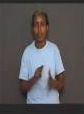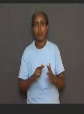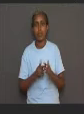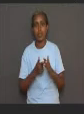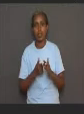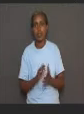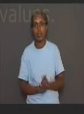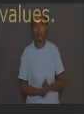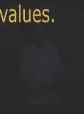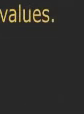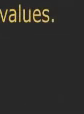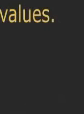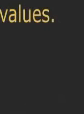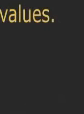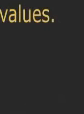Begin.